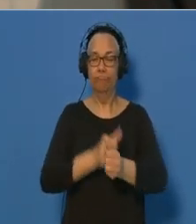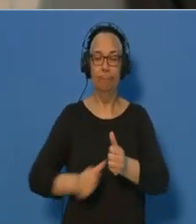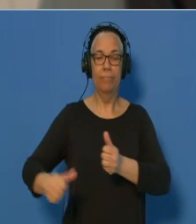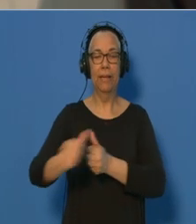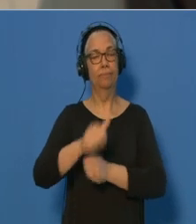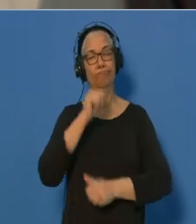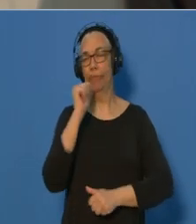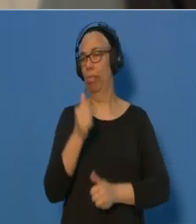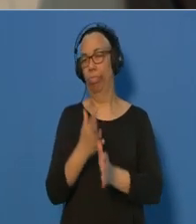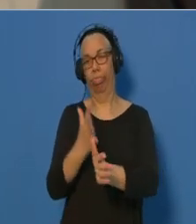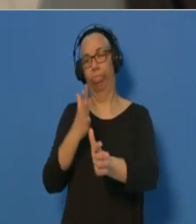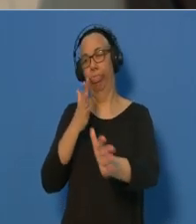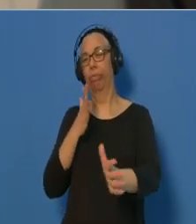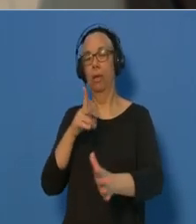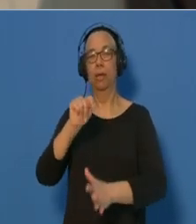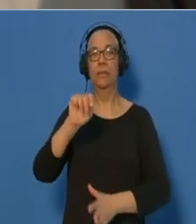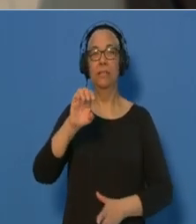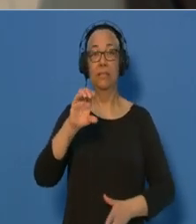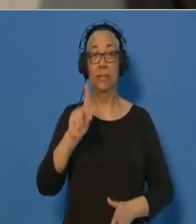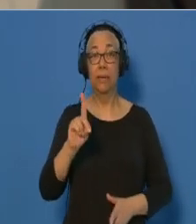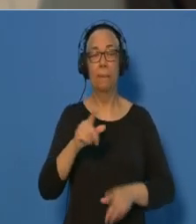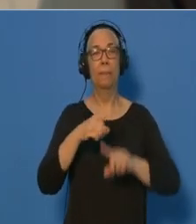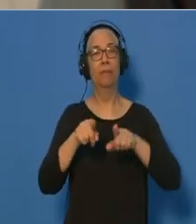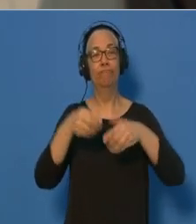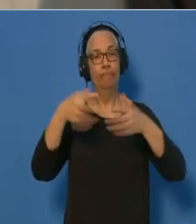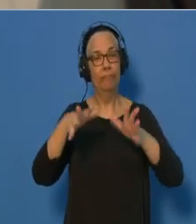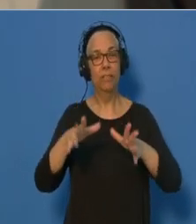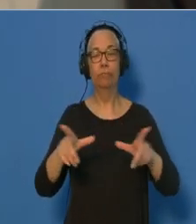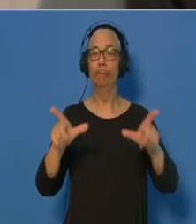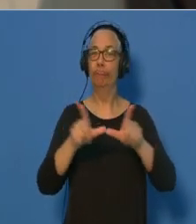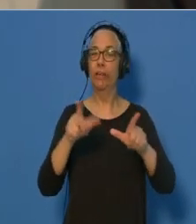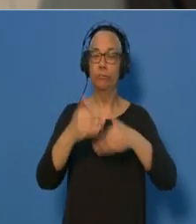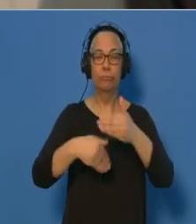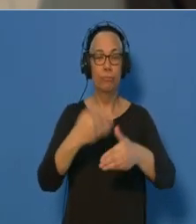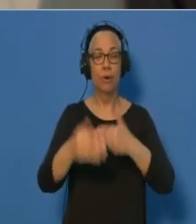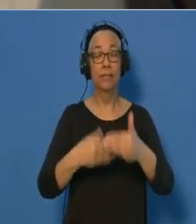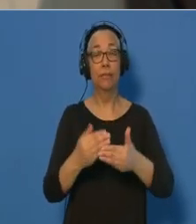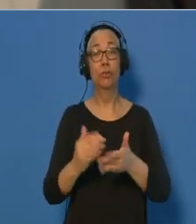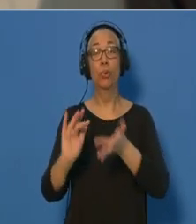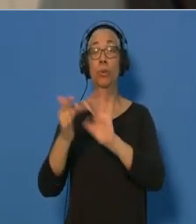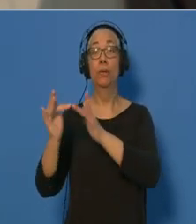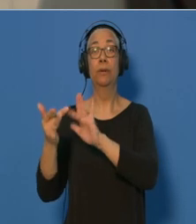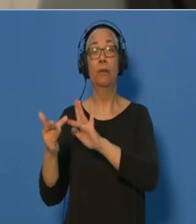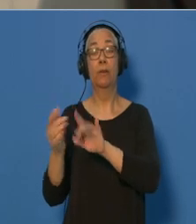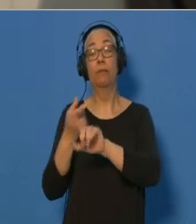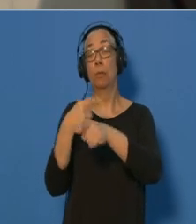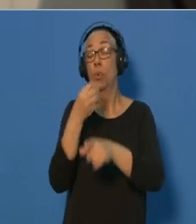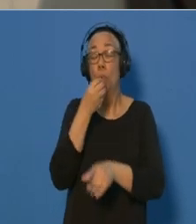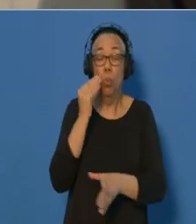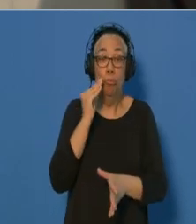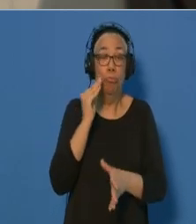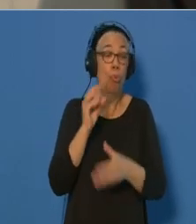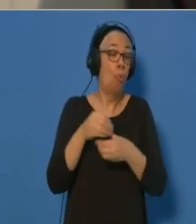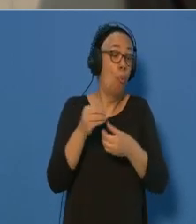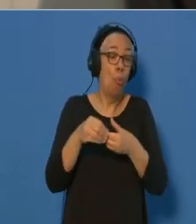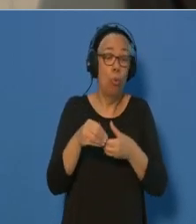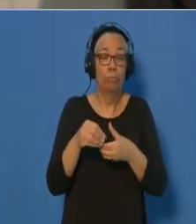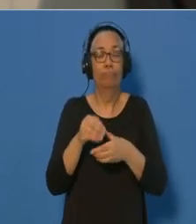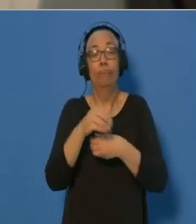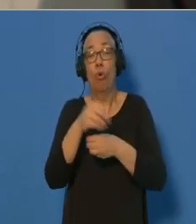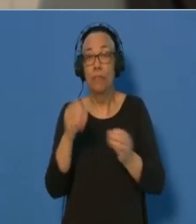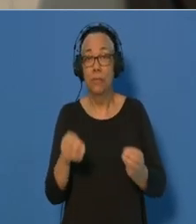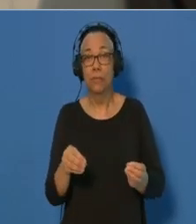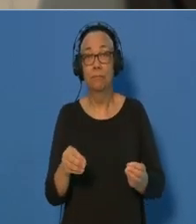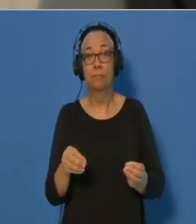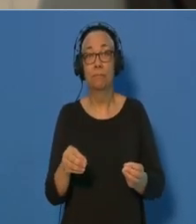TCD, complete the relicensing process online from the comfort of their office or home. The hard copy